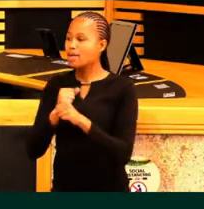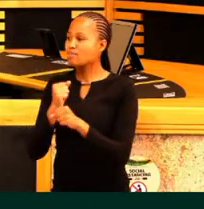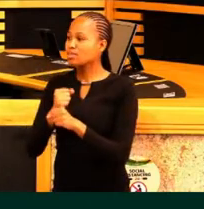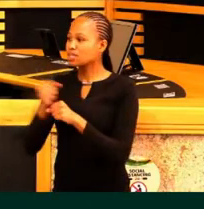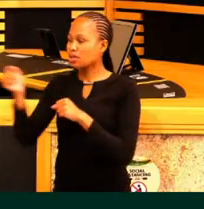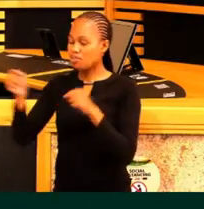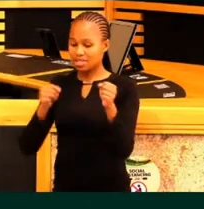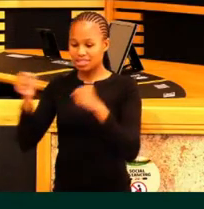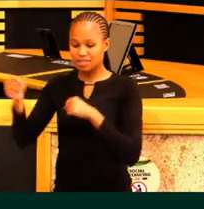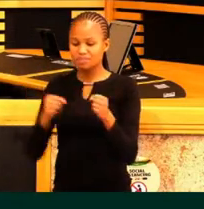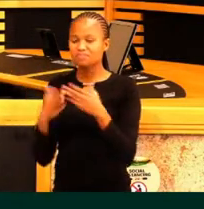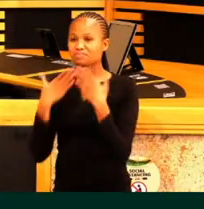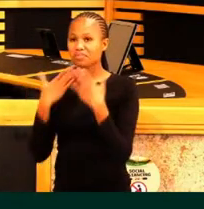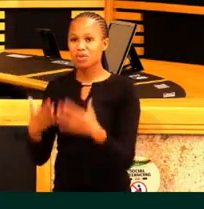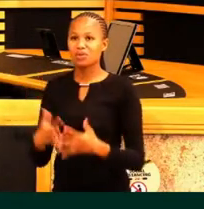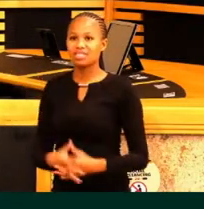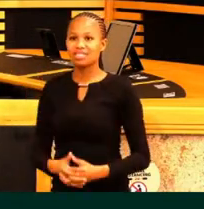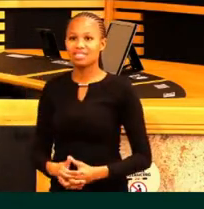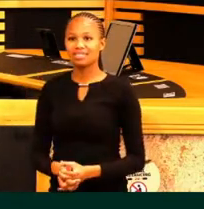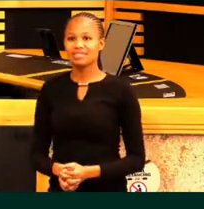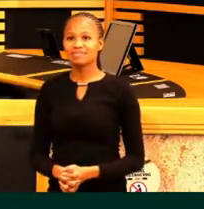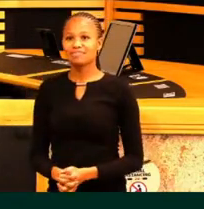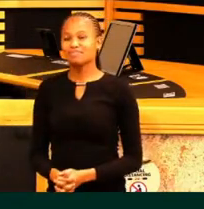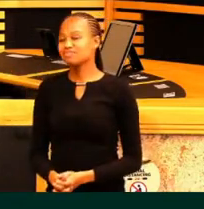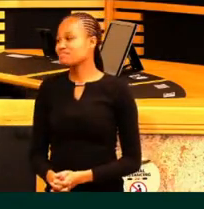thank you very much